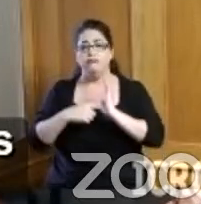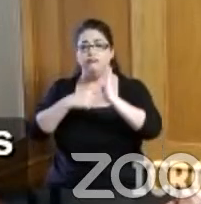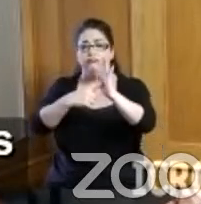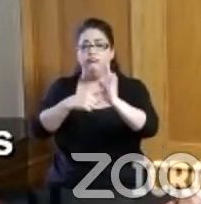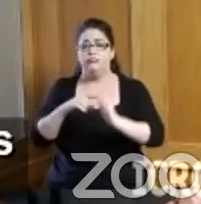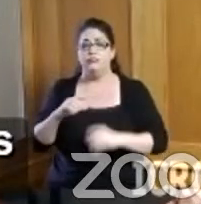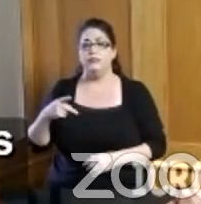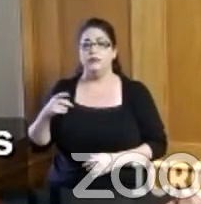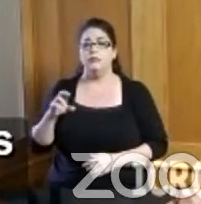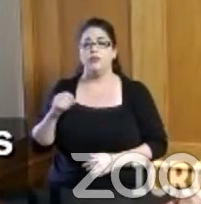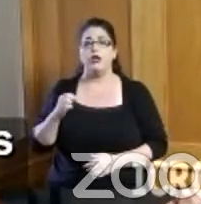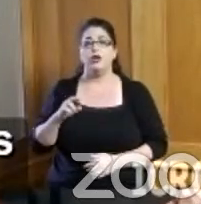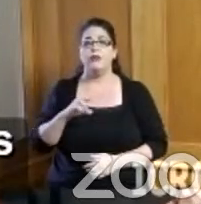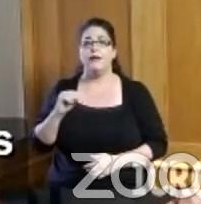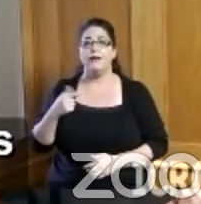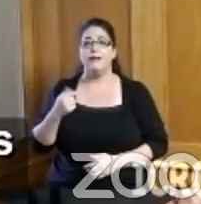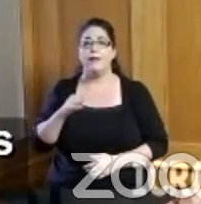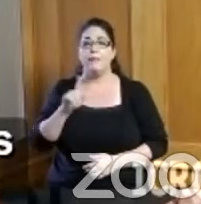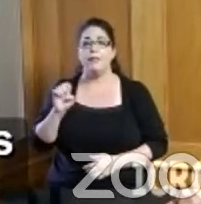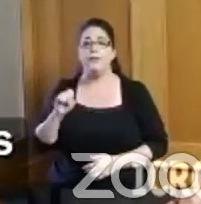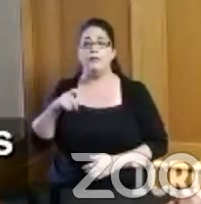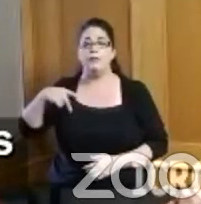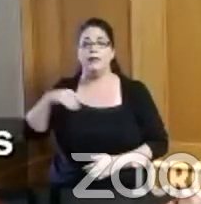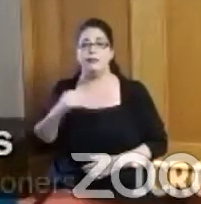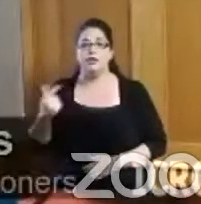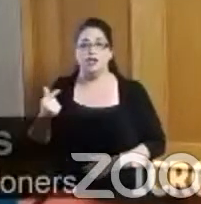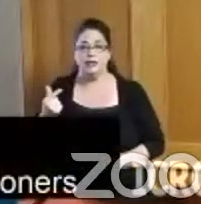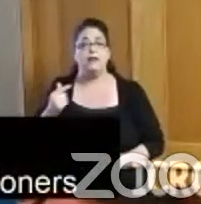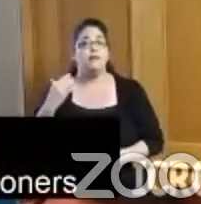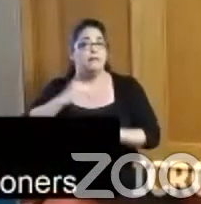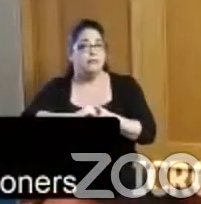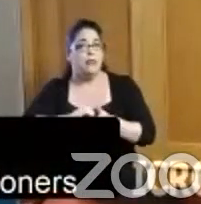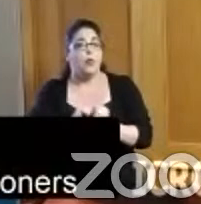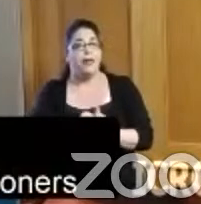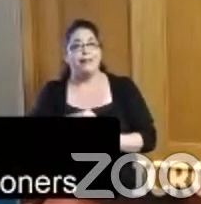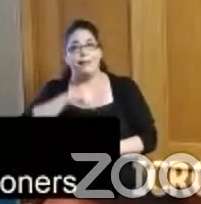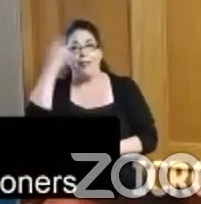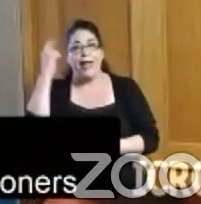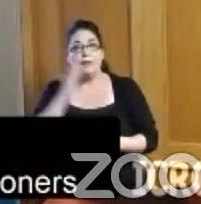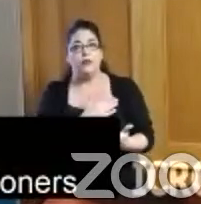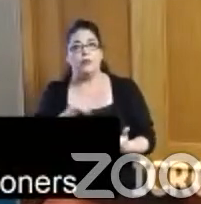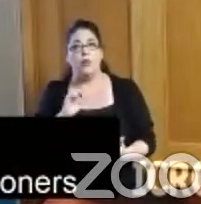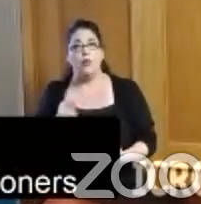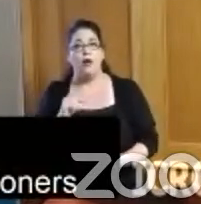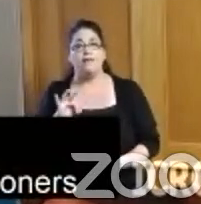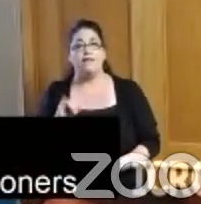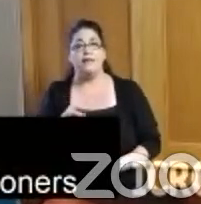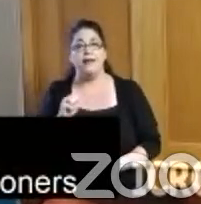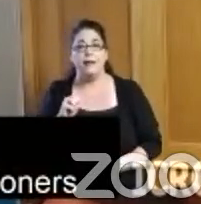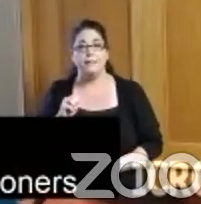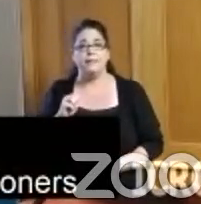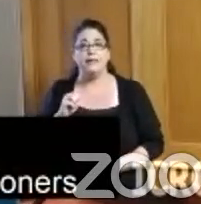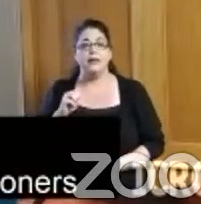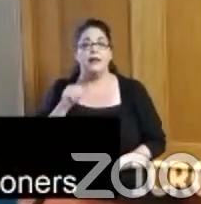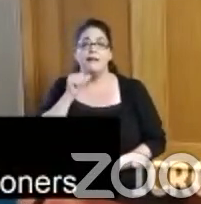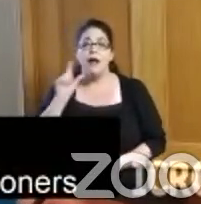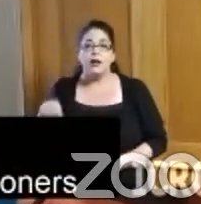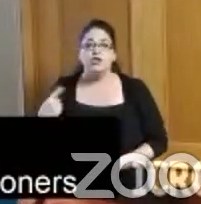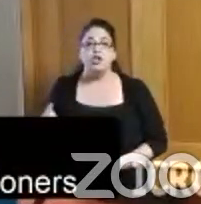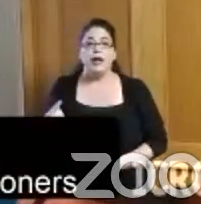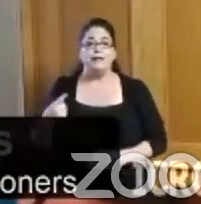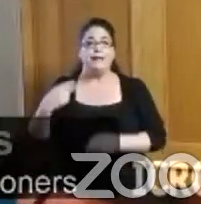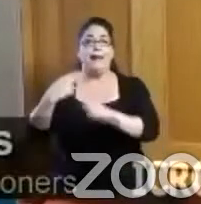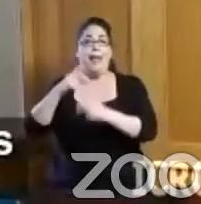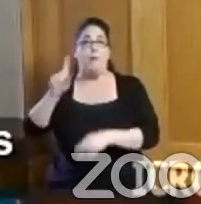& Gamble, who has come on as a partner with the Black Music Walk of Fame, not just in you know,